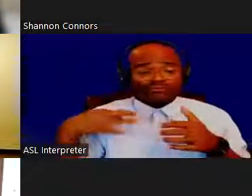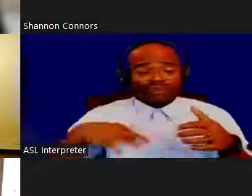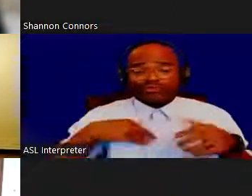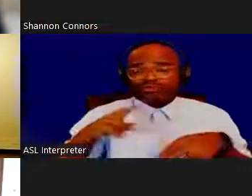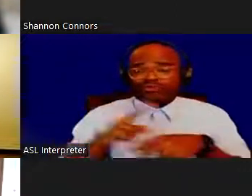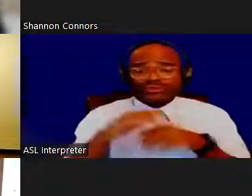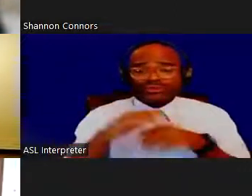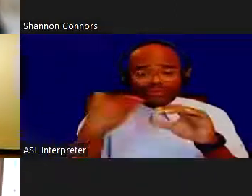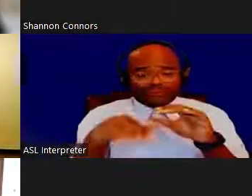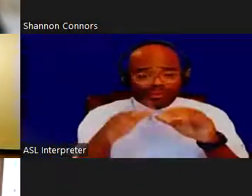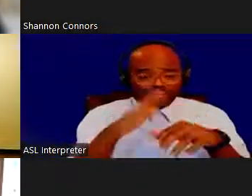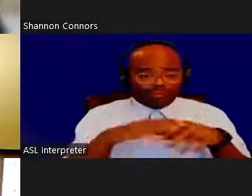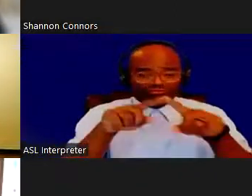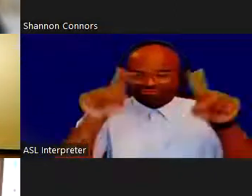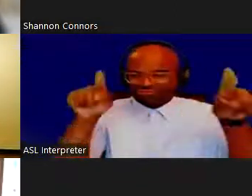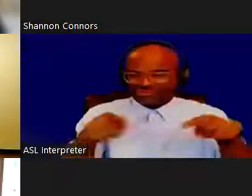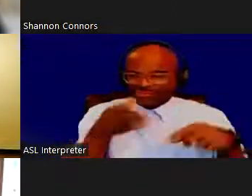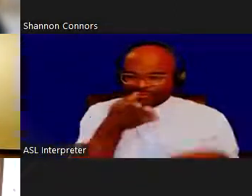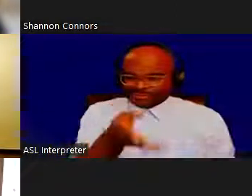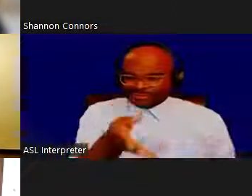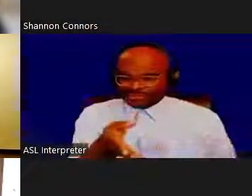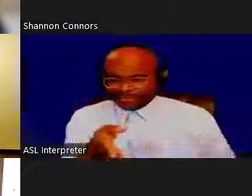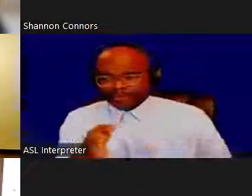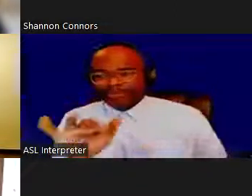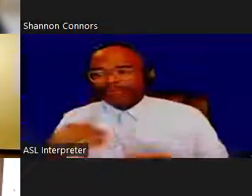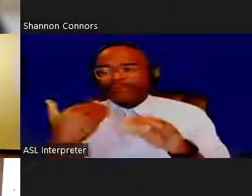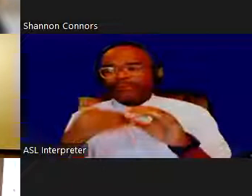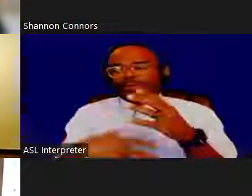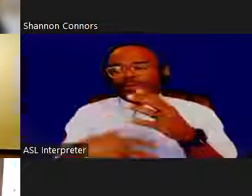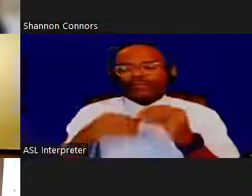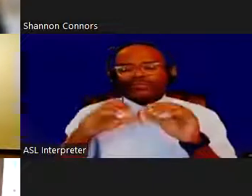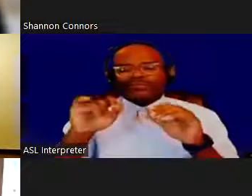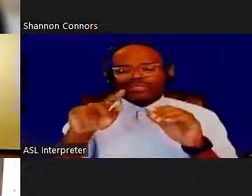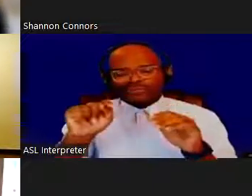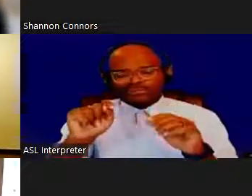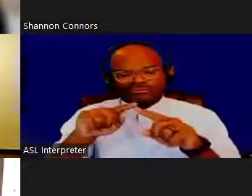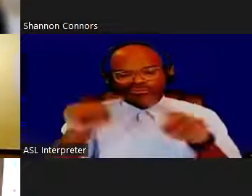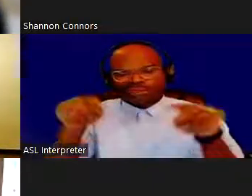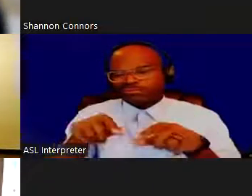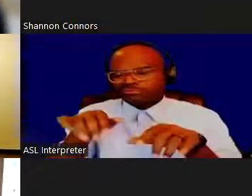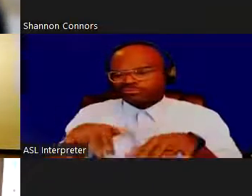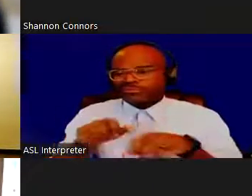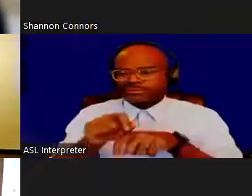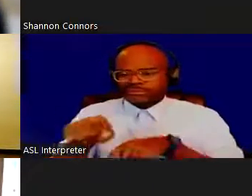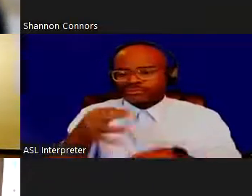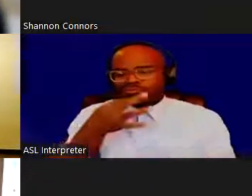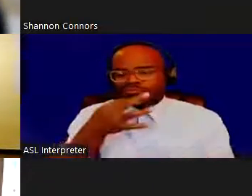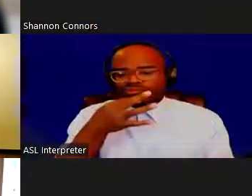on the screen, and we will put that email in the chat box here in a few minutes.